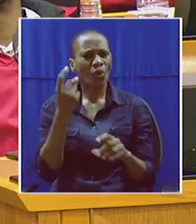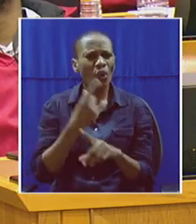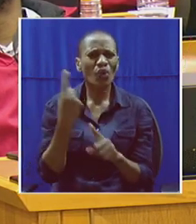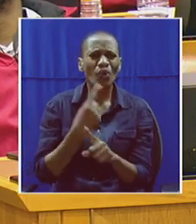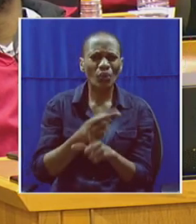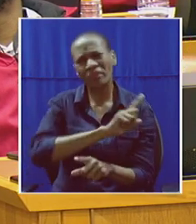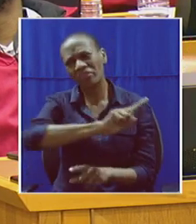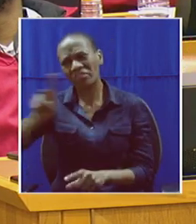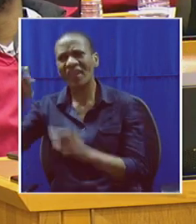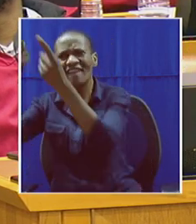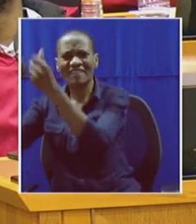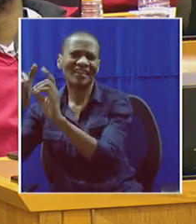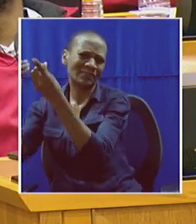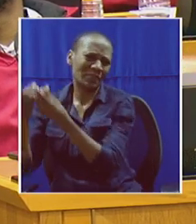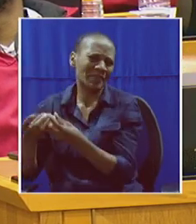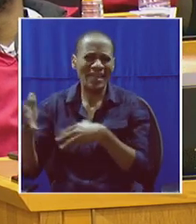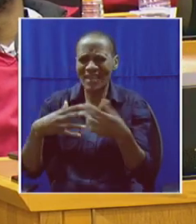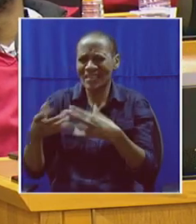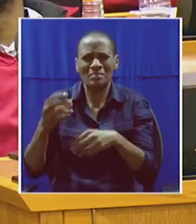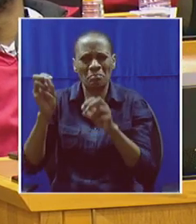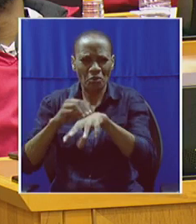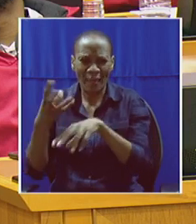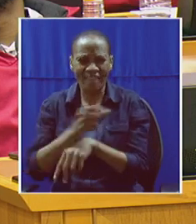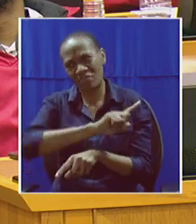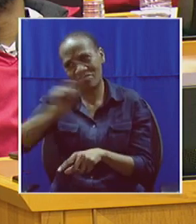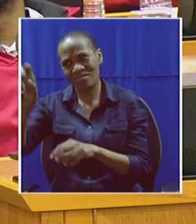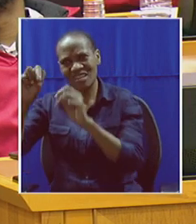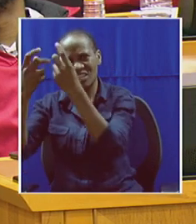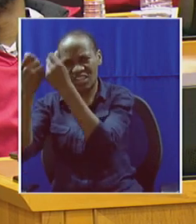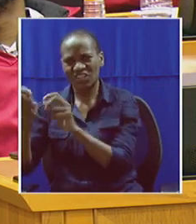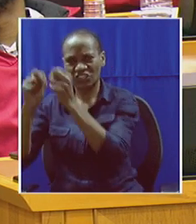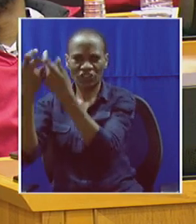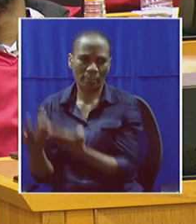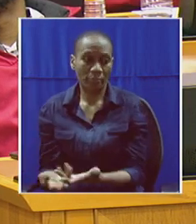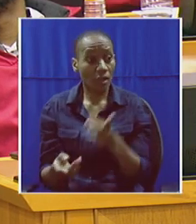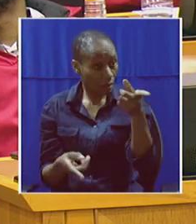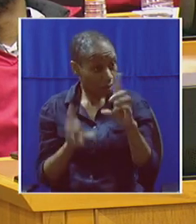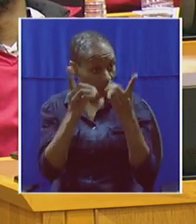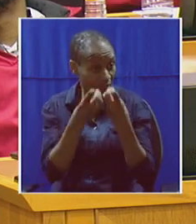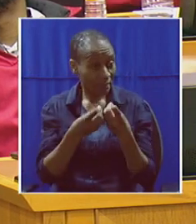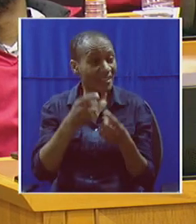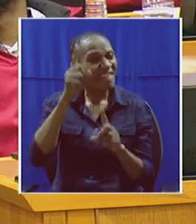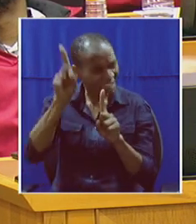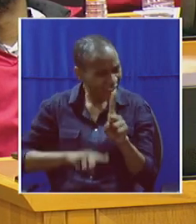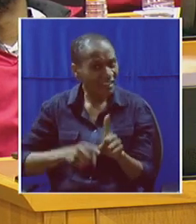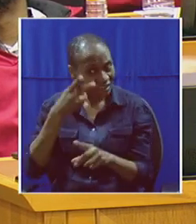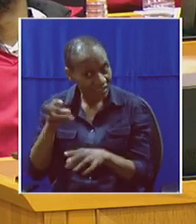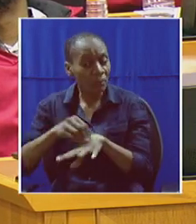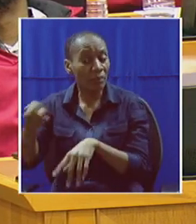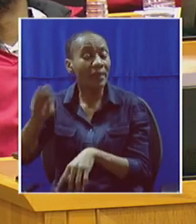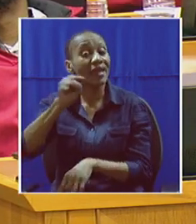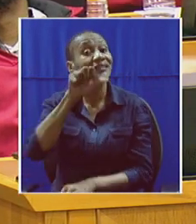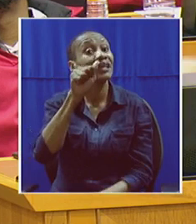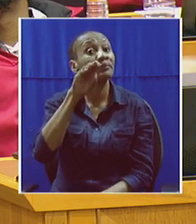anything that has to do with that department now the department has misdiagnosed the problem at the sabc one of the conditions that the